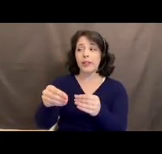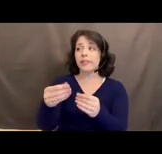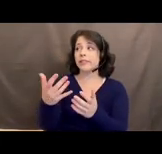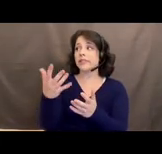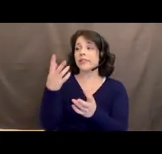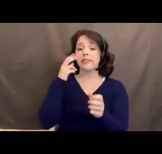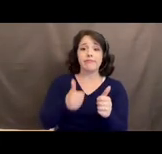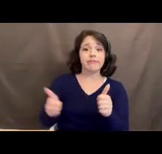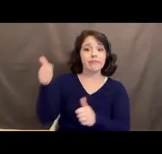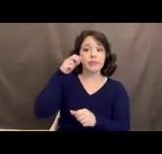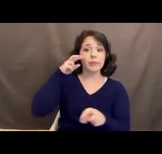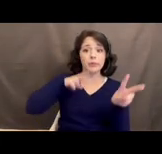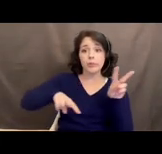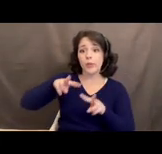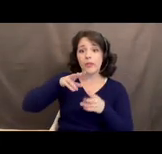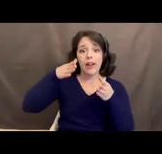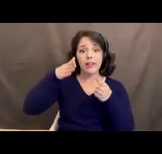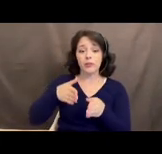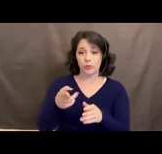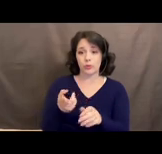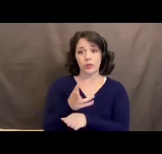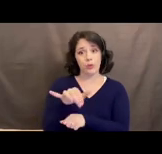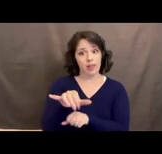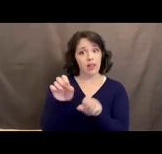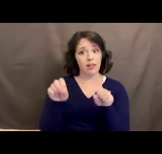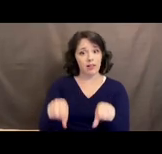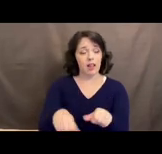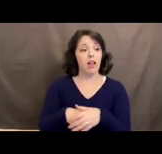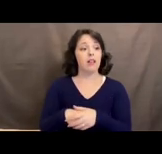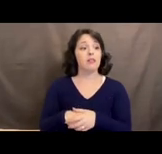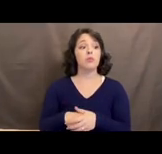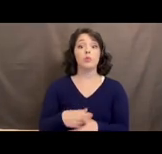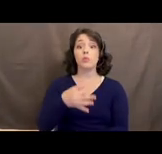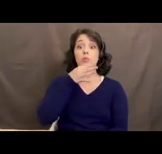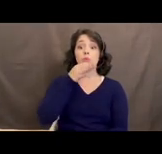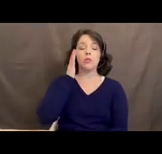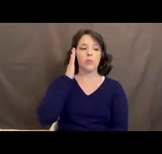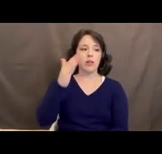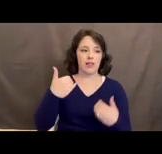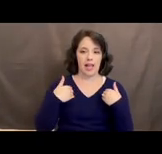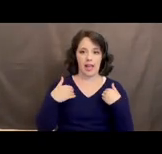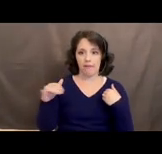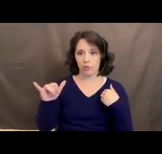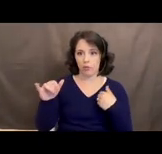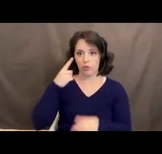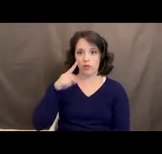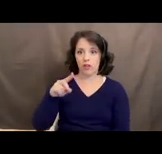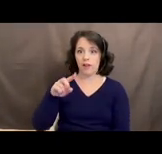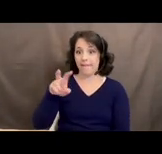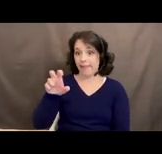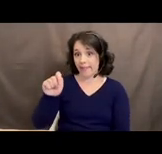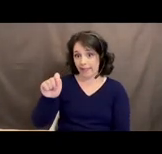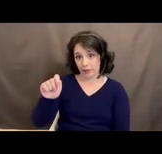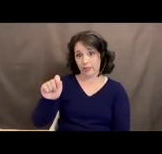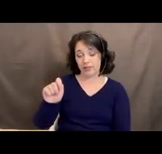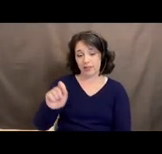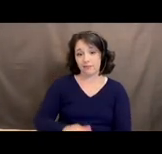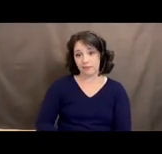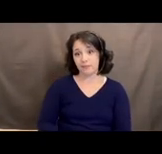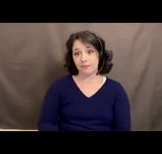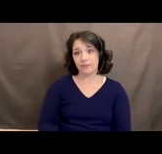leadership. And we will soon have an ABLE NRC toolkit for veterans that is going to be published later this year.